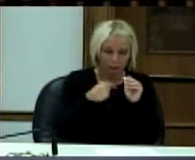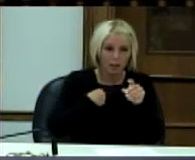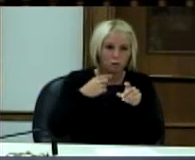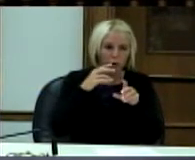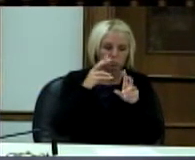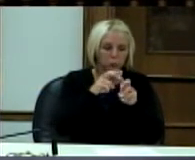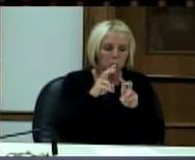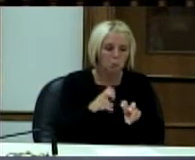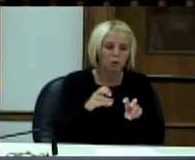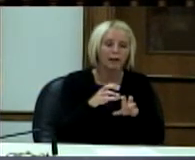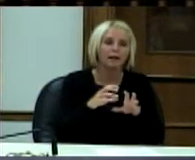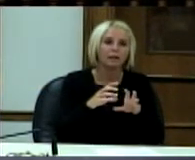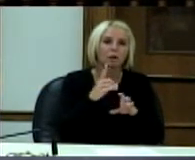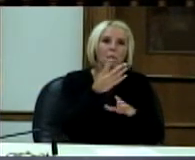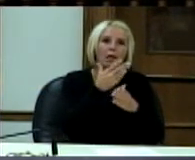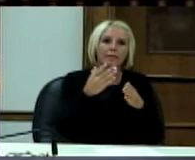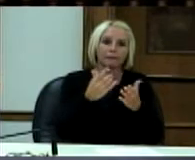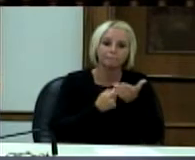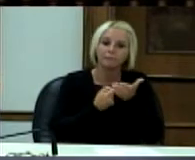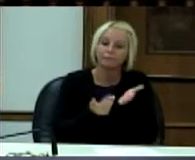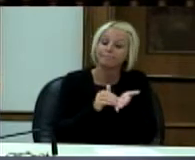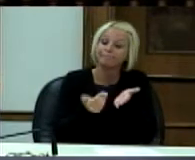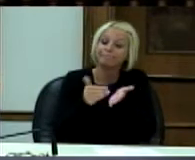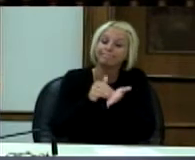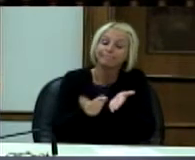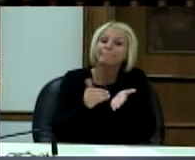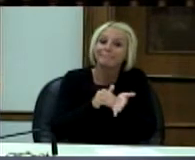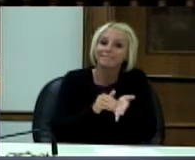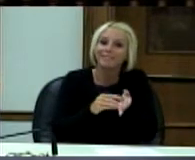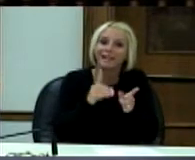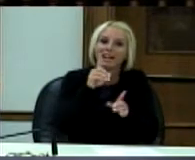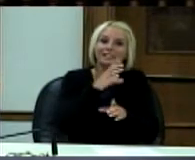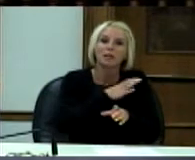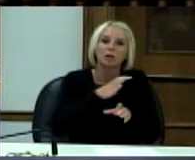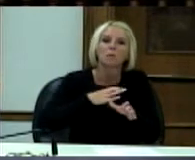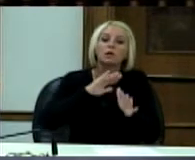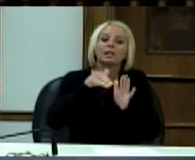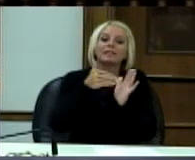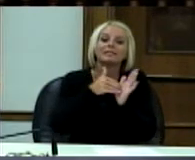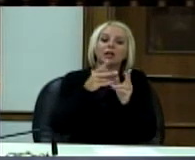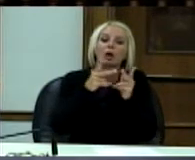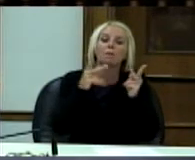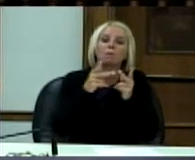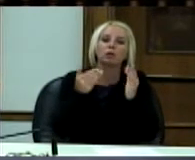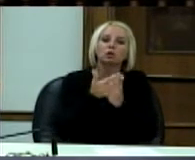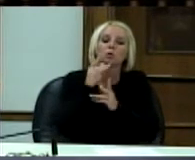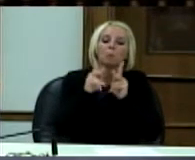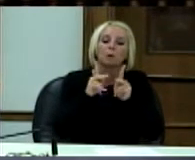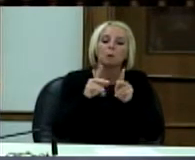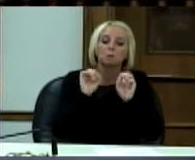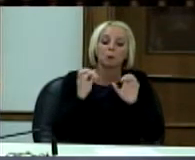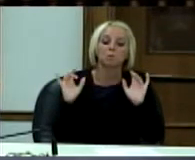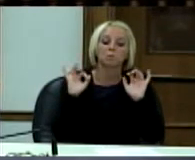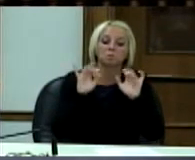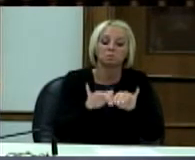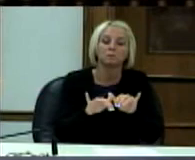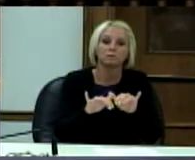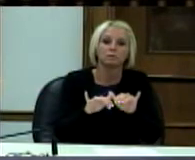at, one of the things that have been talked about over and over again is a community center where newcomers can come